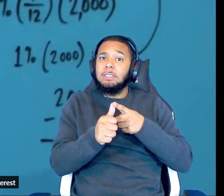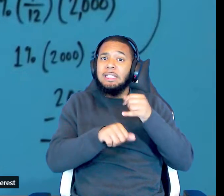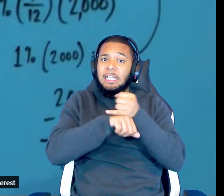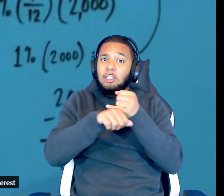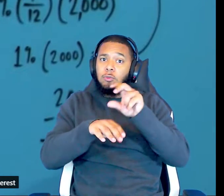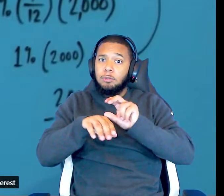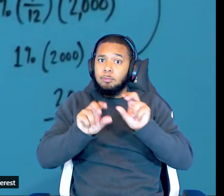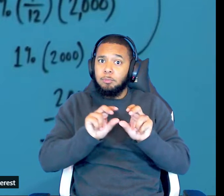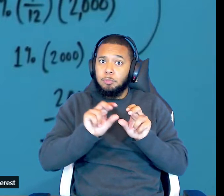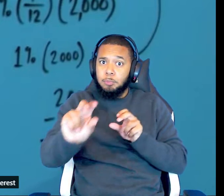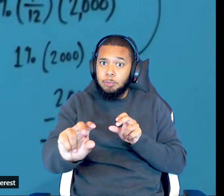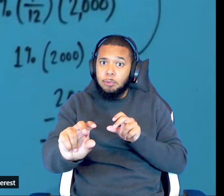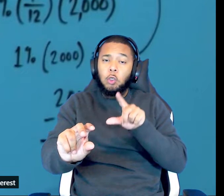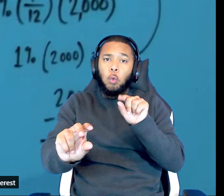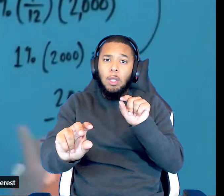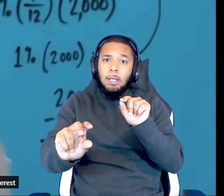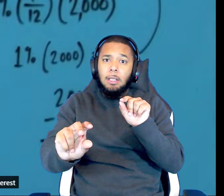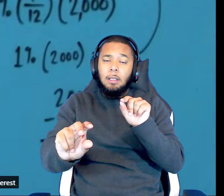down to